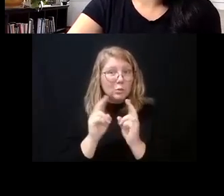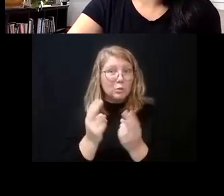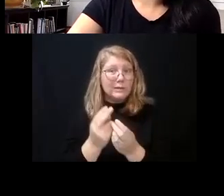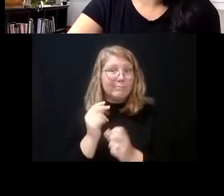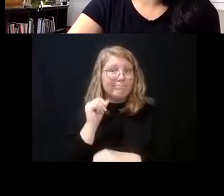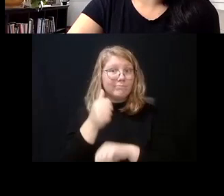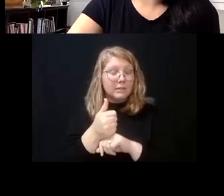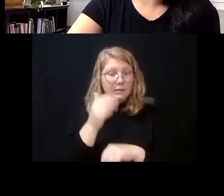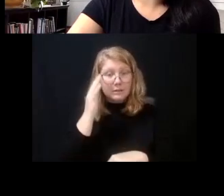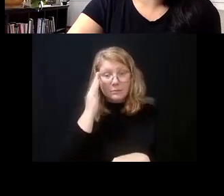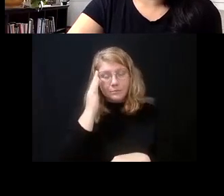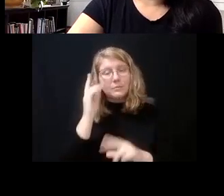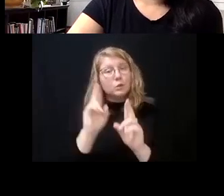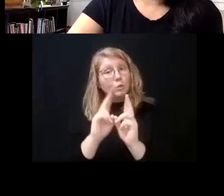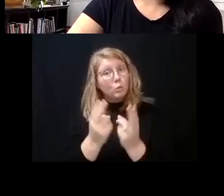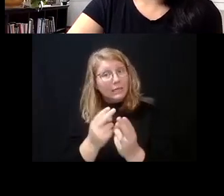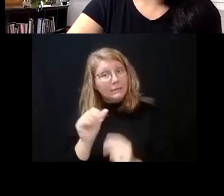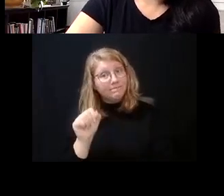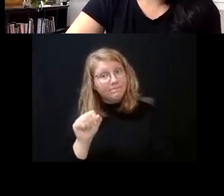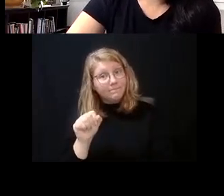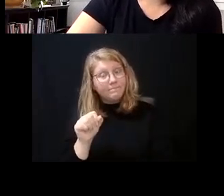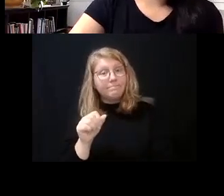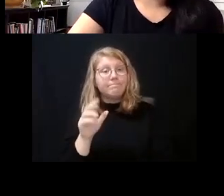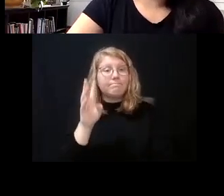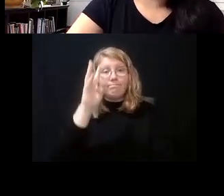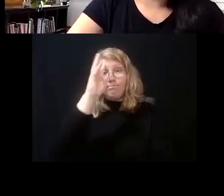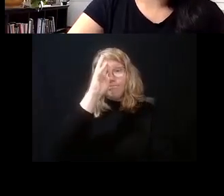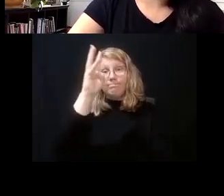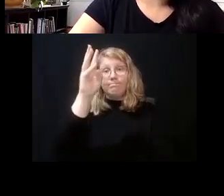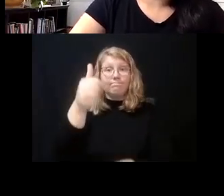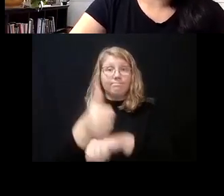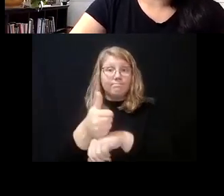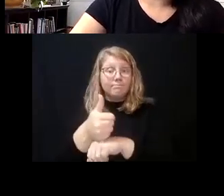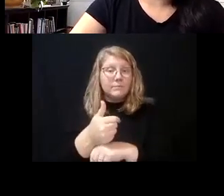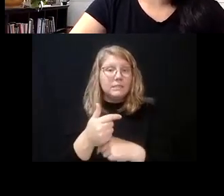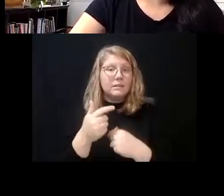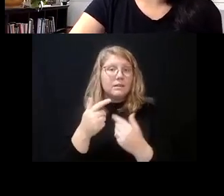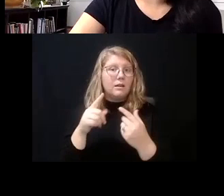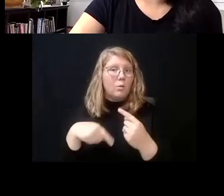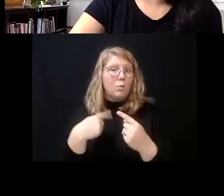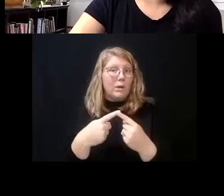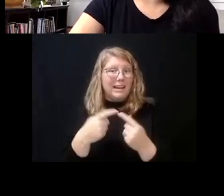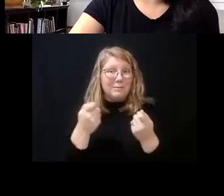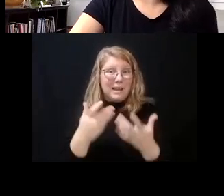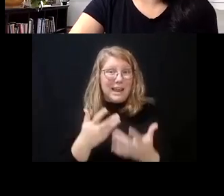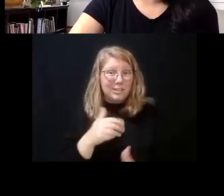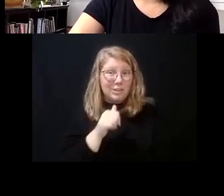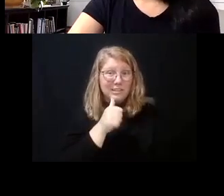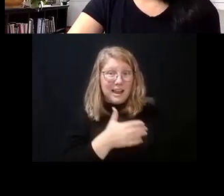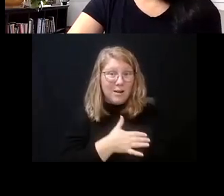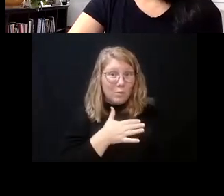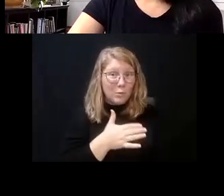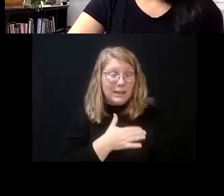I think, unions were created oftentimes when, managers were not willing to